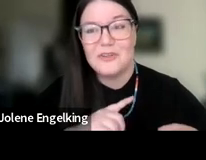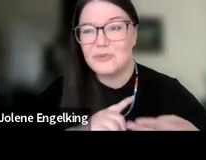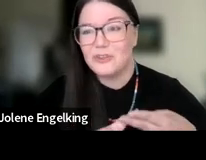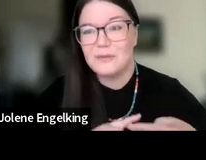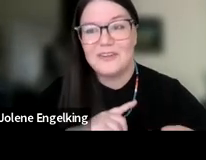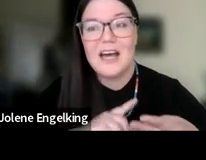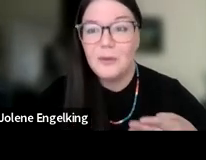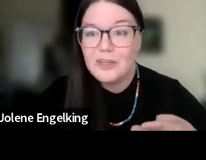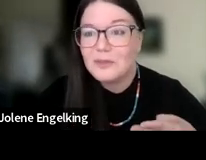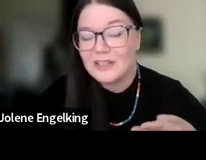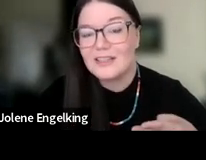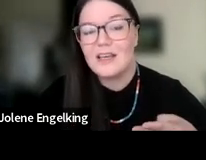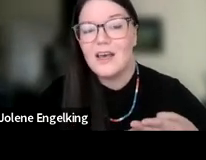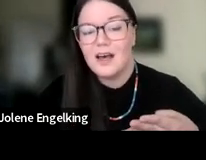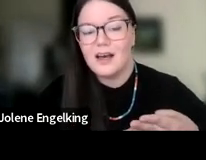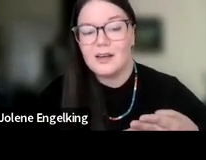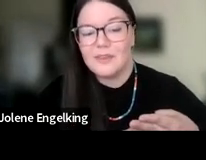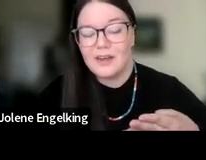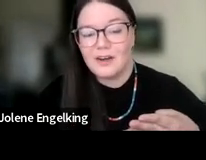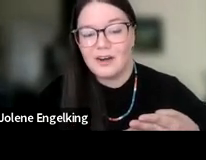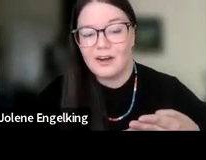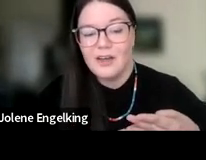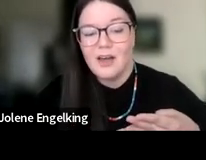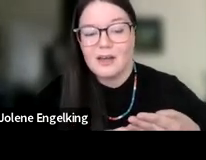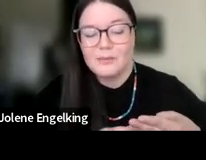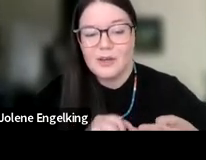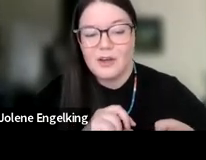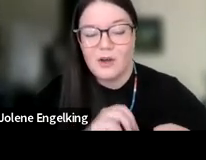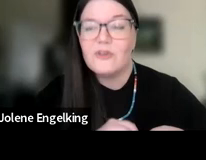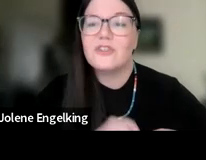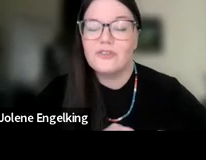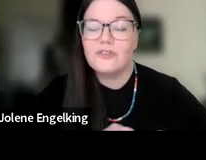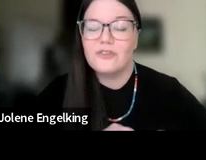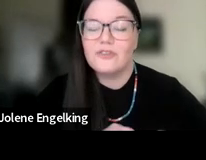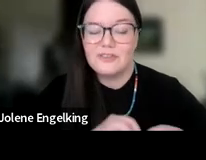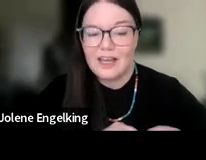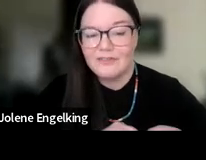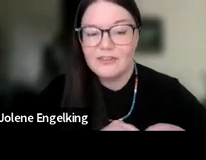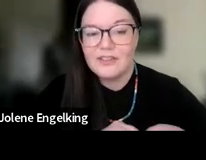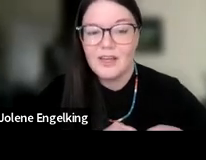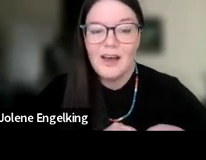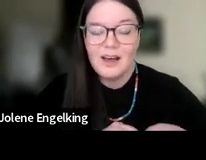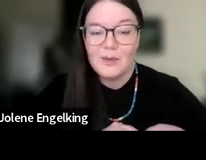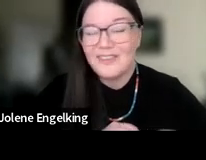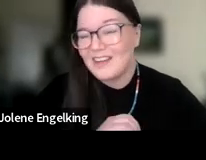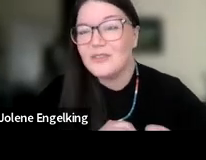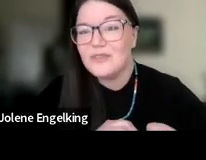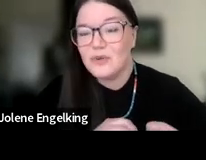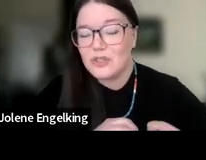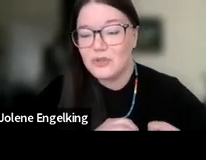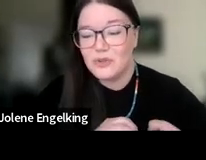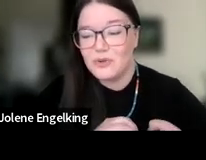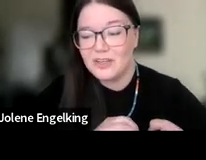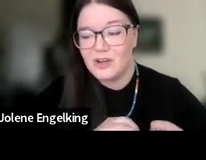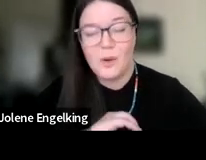urban communities, rural communities, hub communities that are all serving Indigenous survivors. And that includes